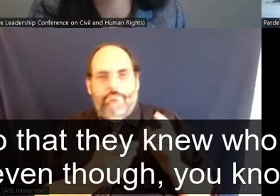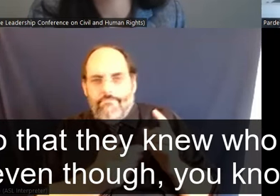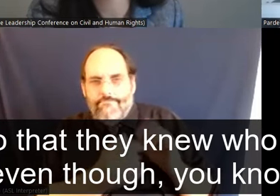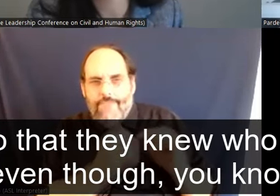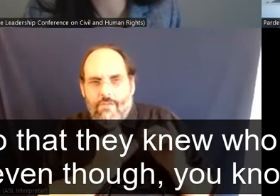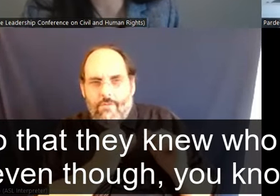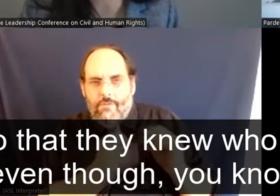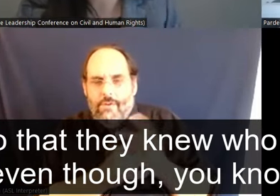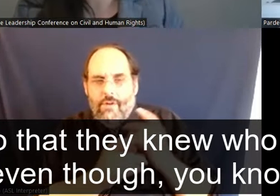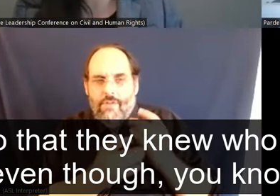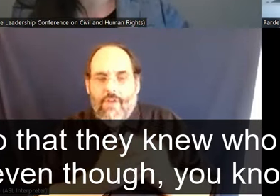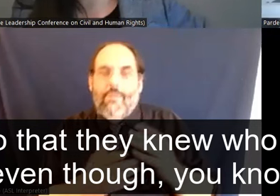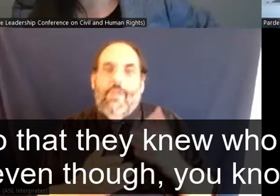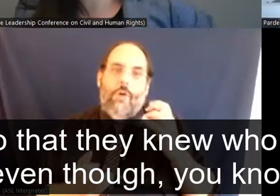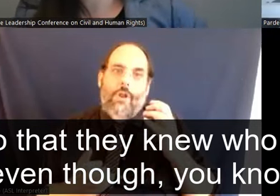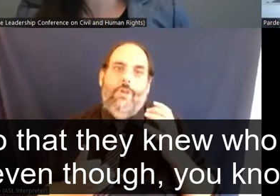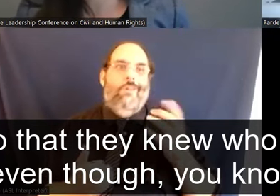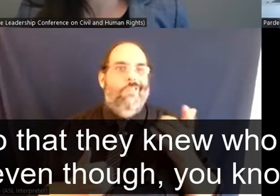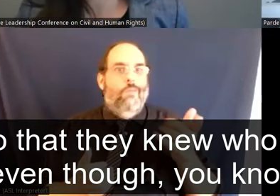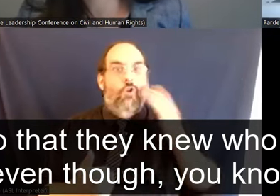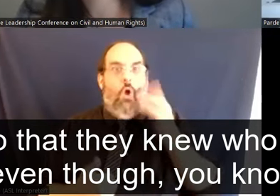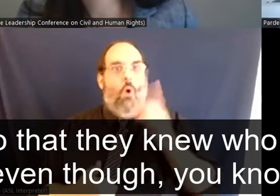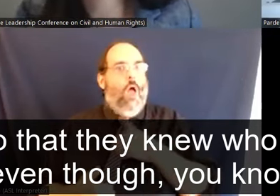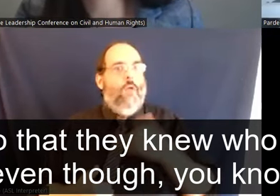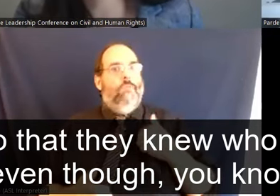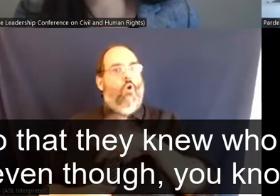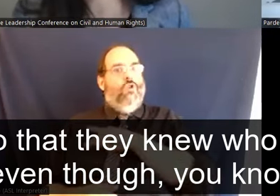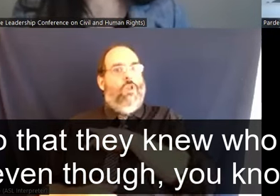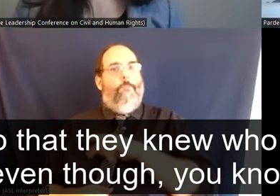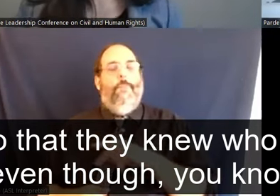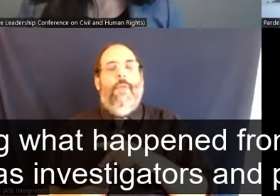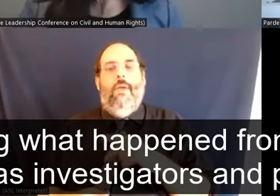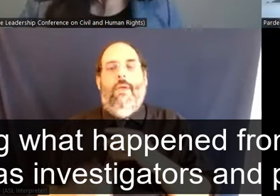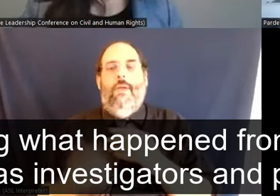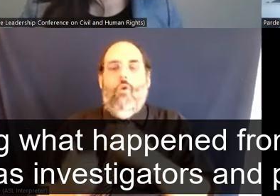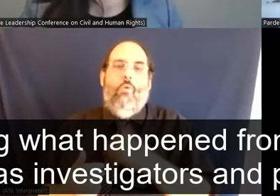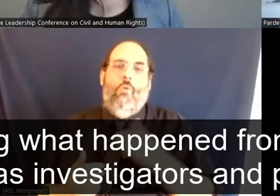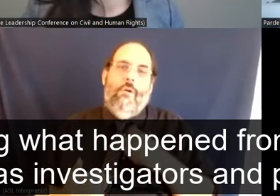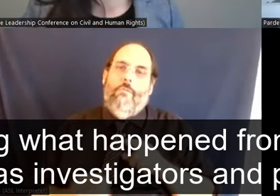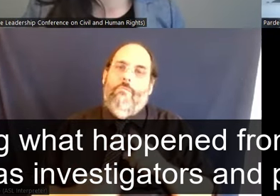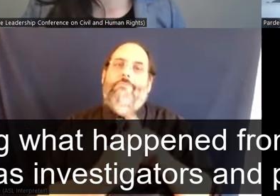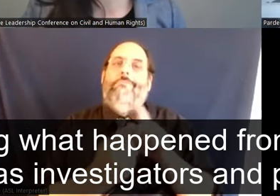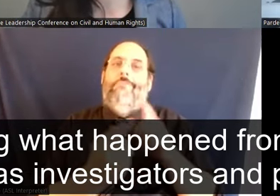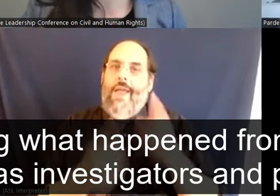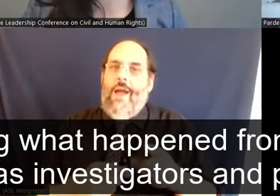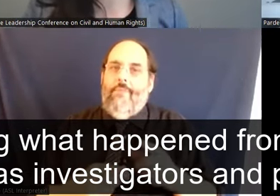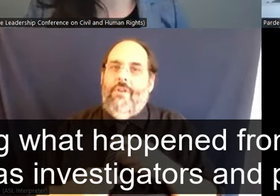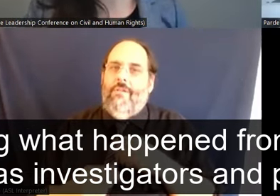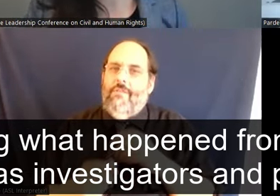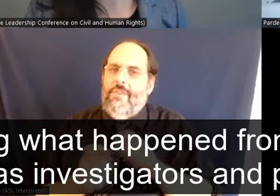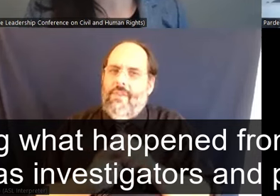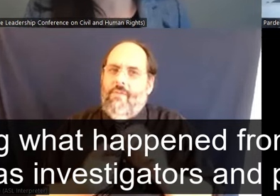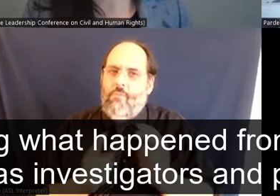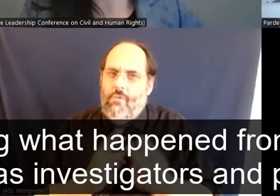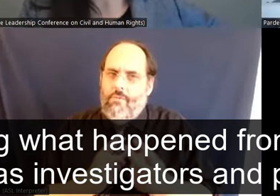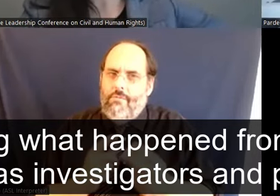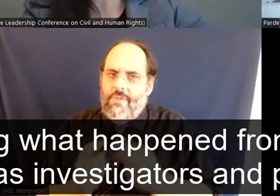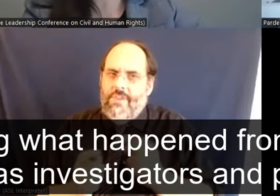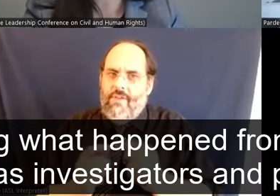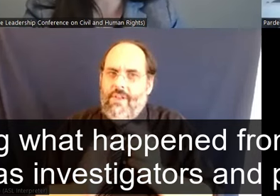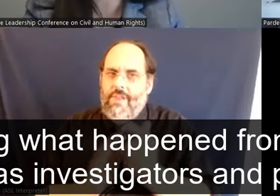just so they knew who we are. And that even though, you know, we were approaching what happened from a particular standpoint